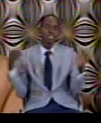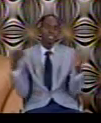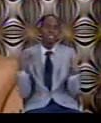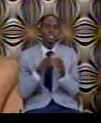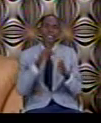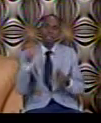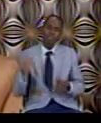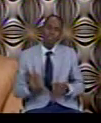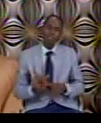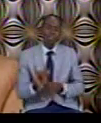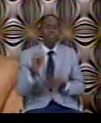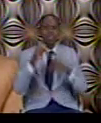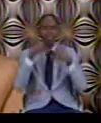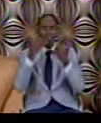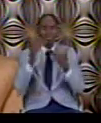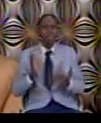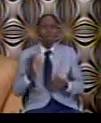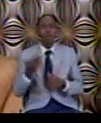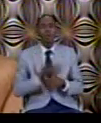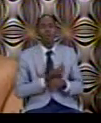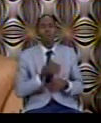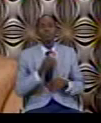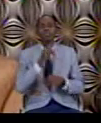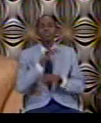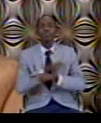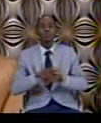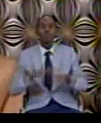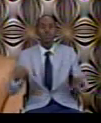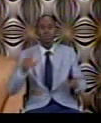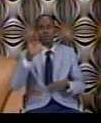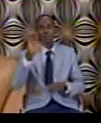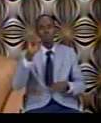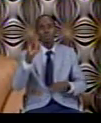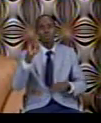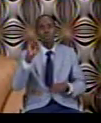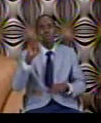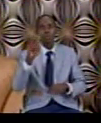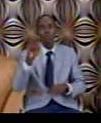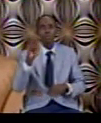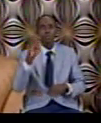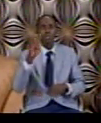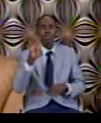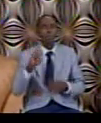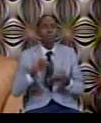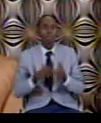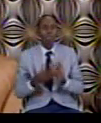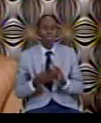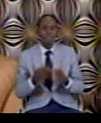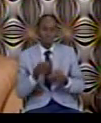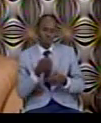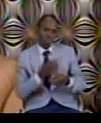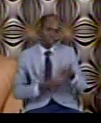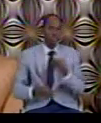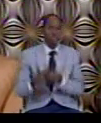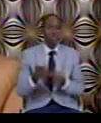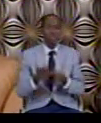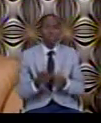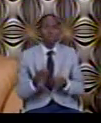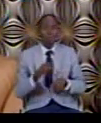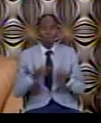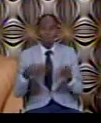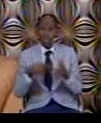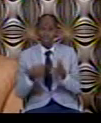Our incommutable, when you say commute, that means to interchange with something. But this one